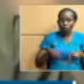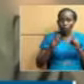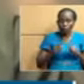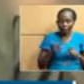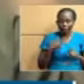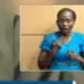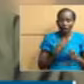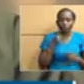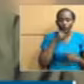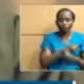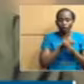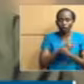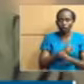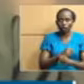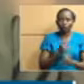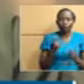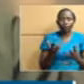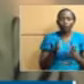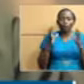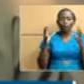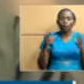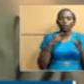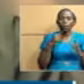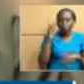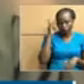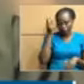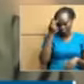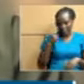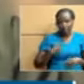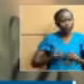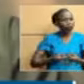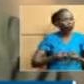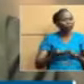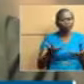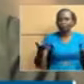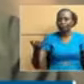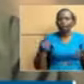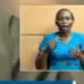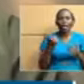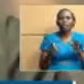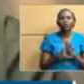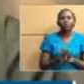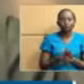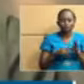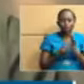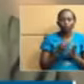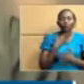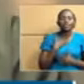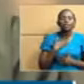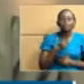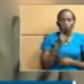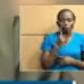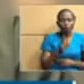social protection. It is largely in policy and scattered in different other laws. So we need one cardinal